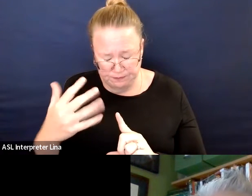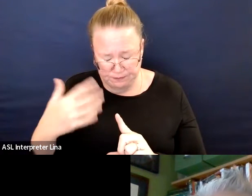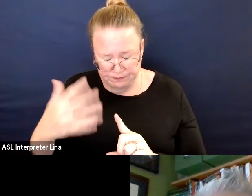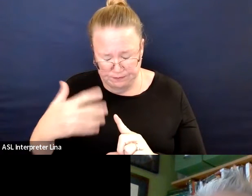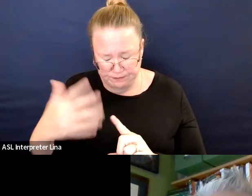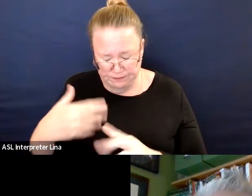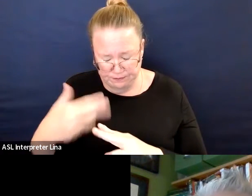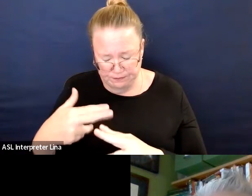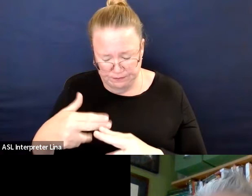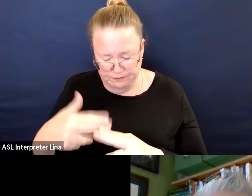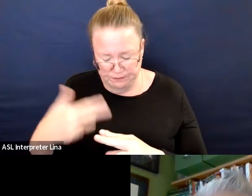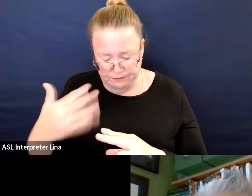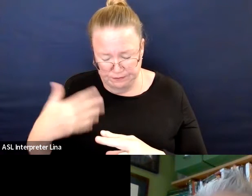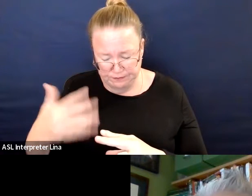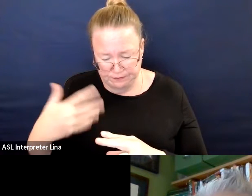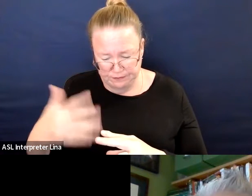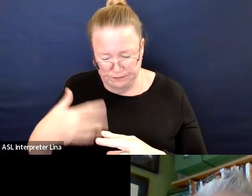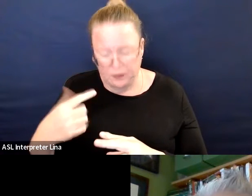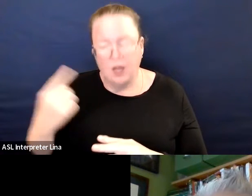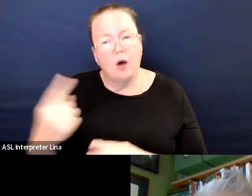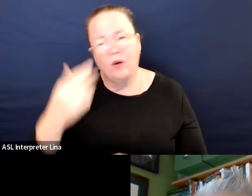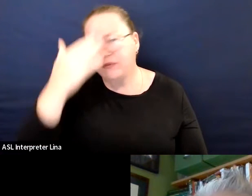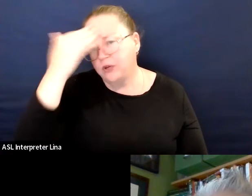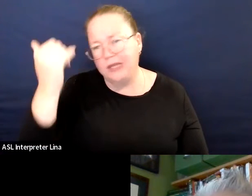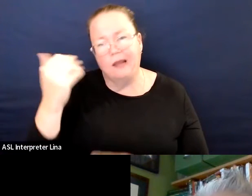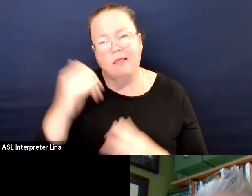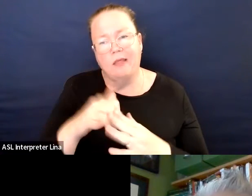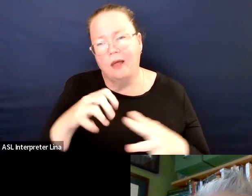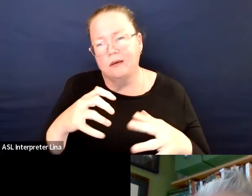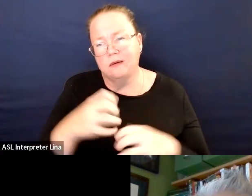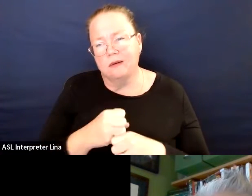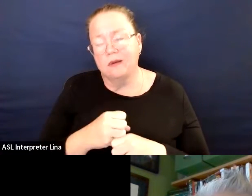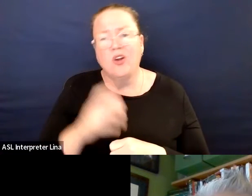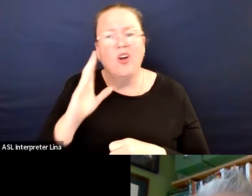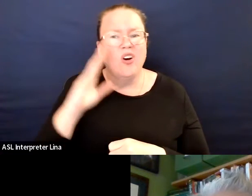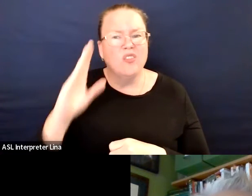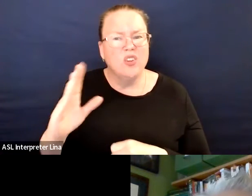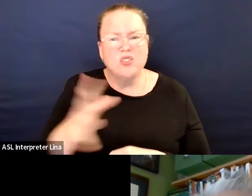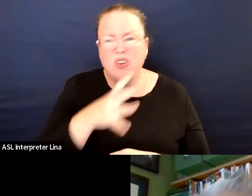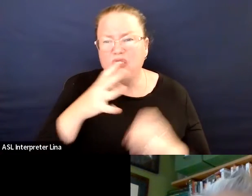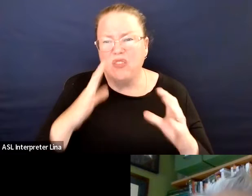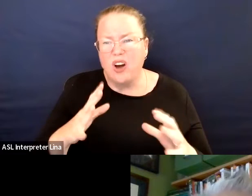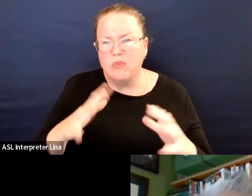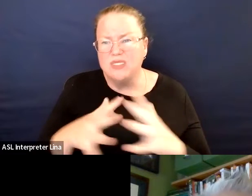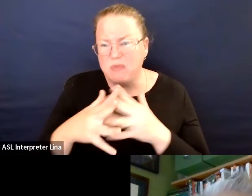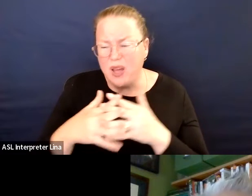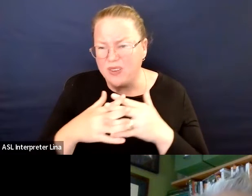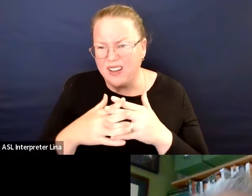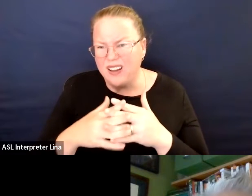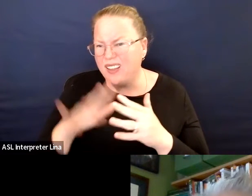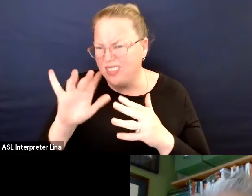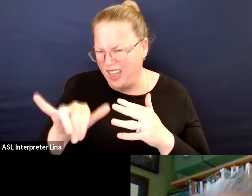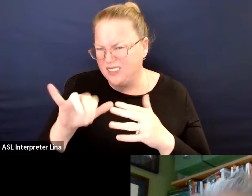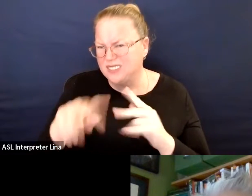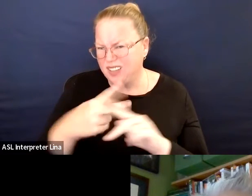what is it? I always forget the acronym. It's the Future Farmers of America, one of those